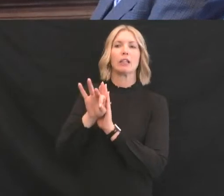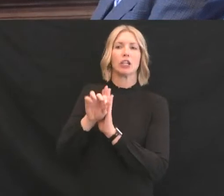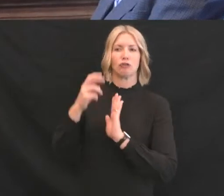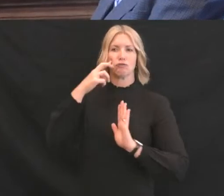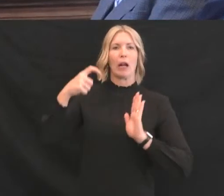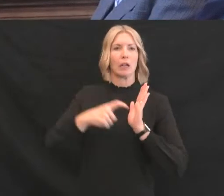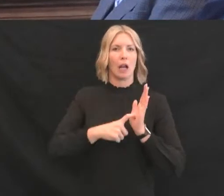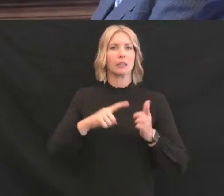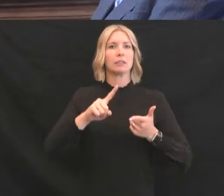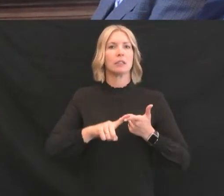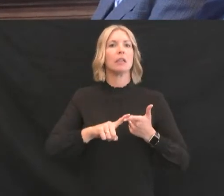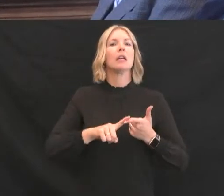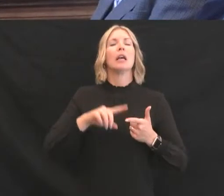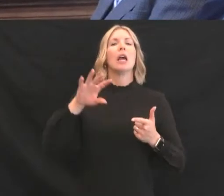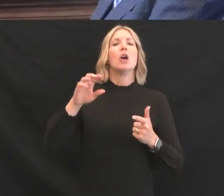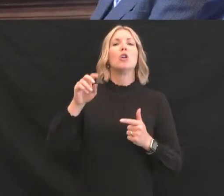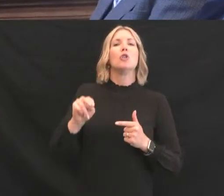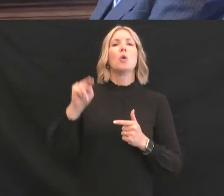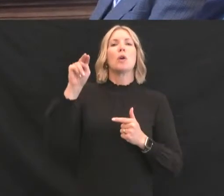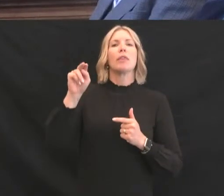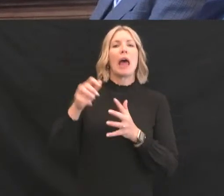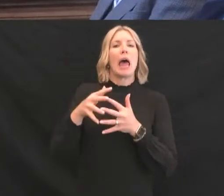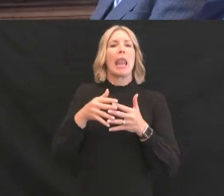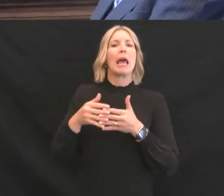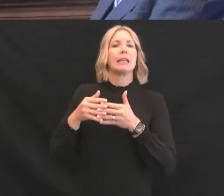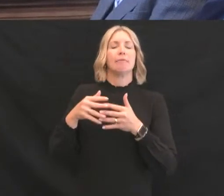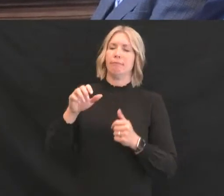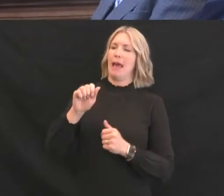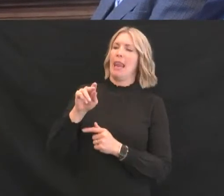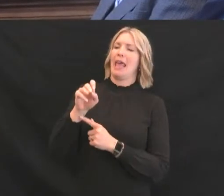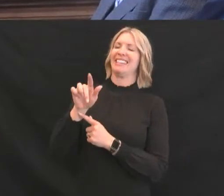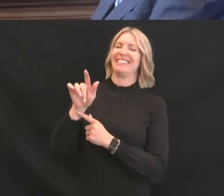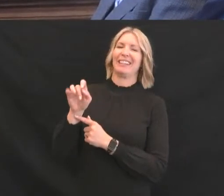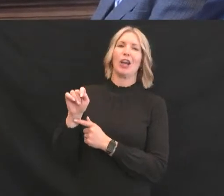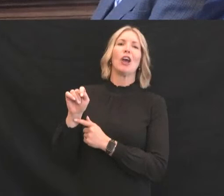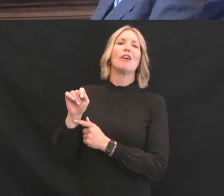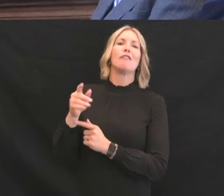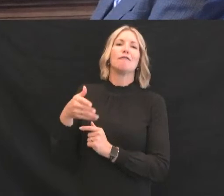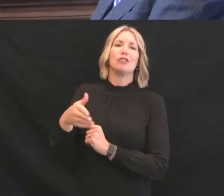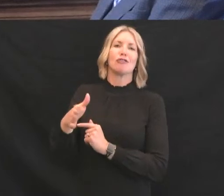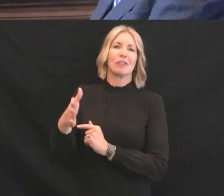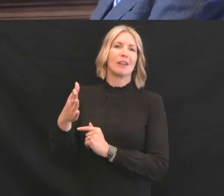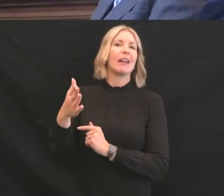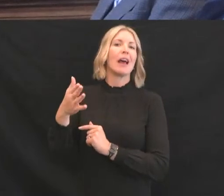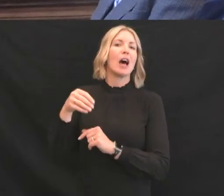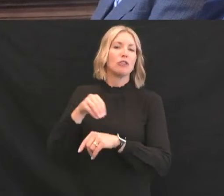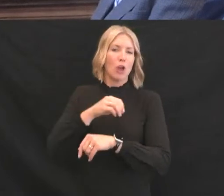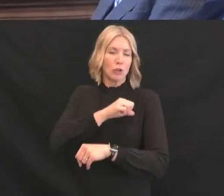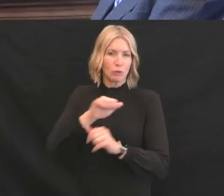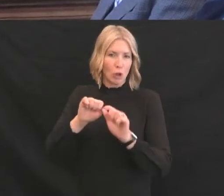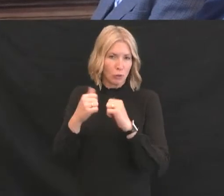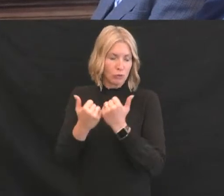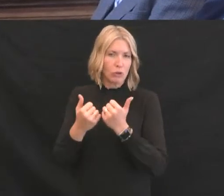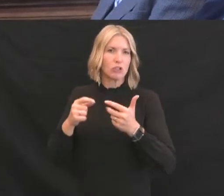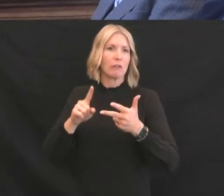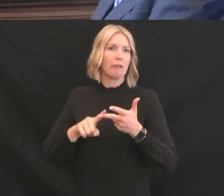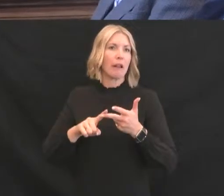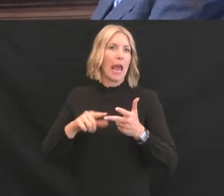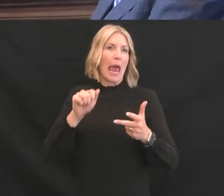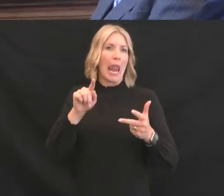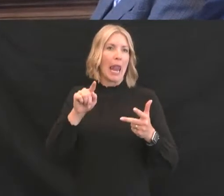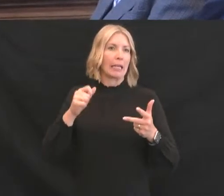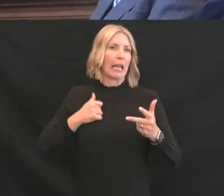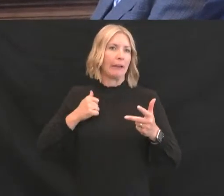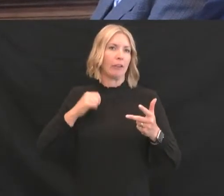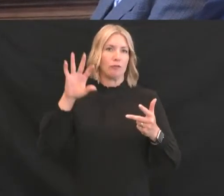North Atlantic Fisheries Organization, and the Canada-France Advisory Commission. He was also a Canadian